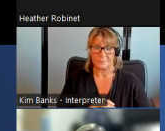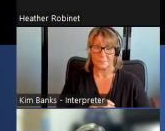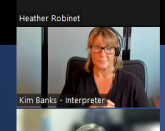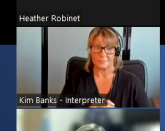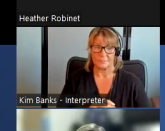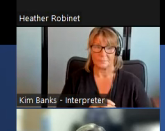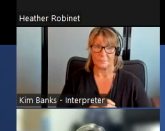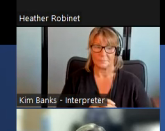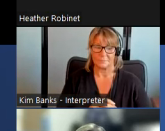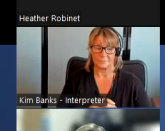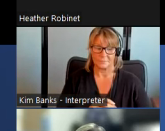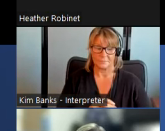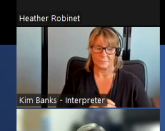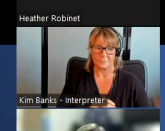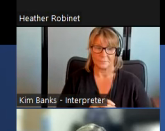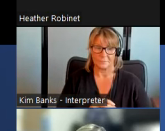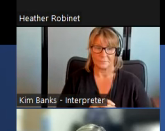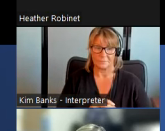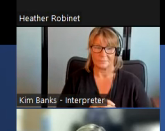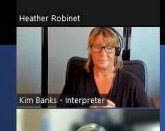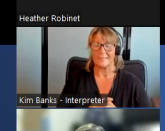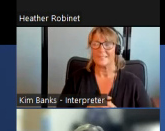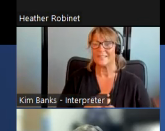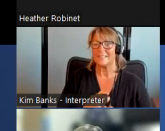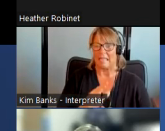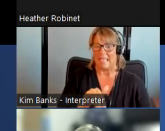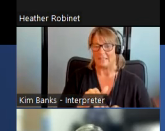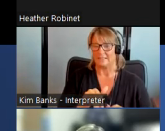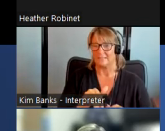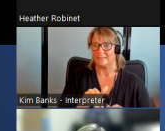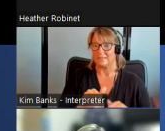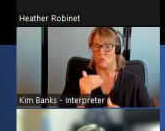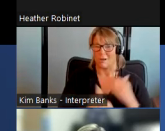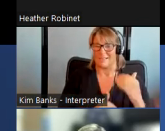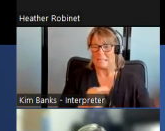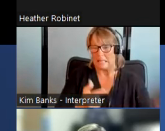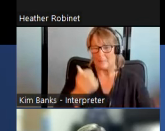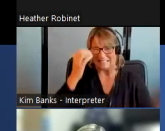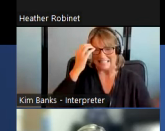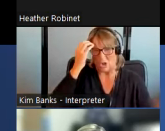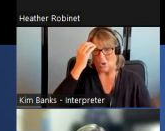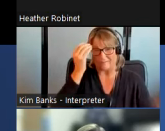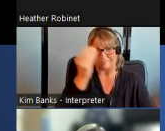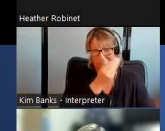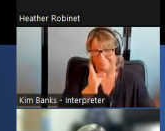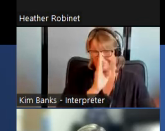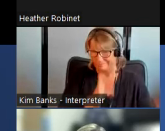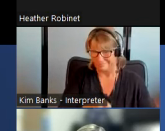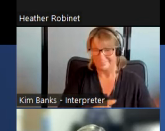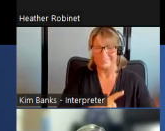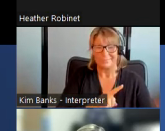honestly, it's a bit annoying, just speaking candidly, because I do it all the time.